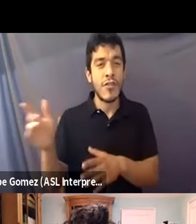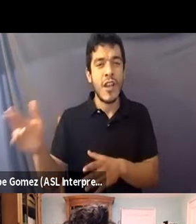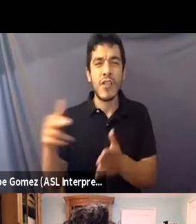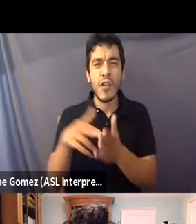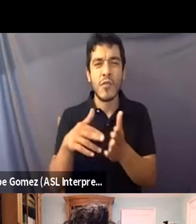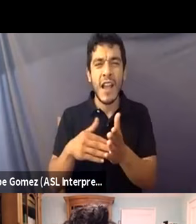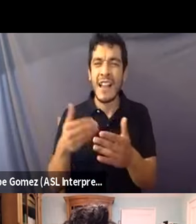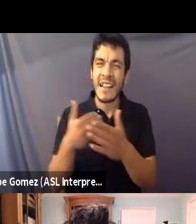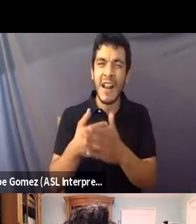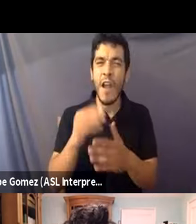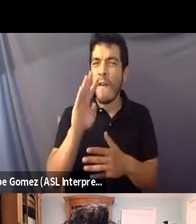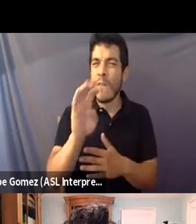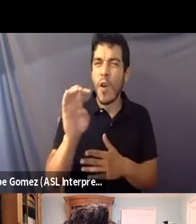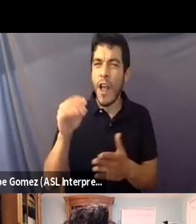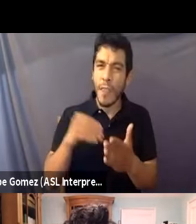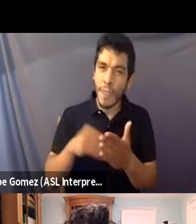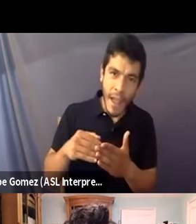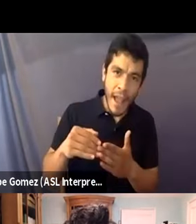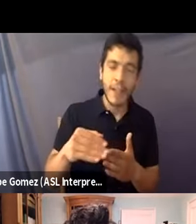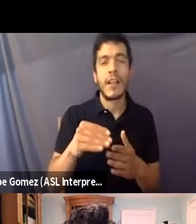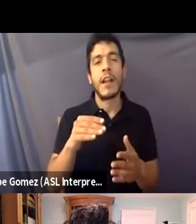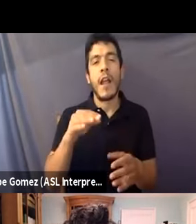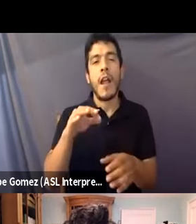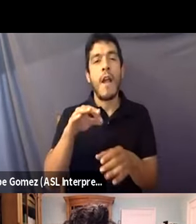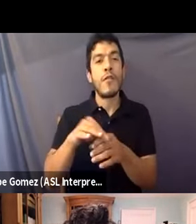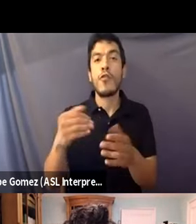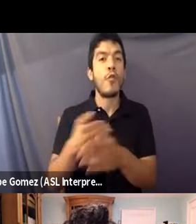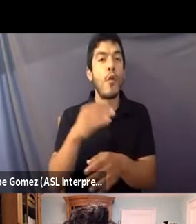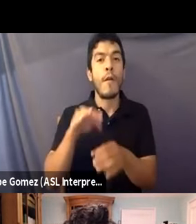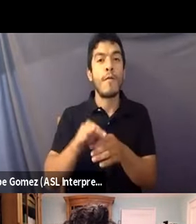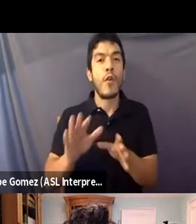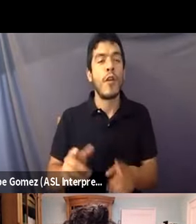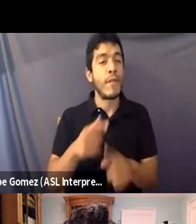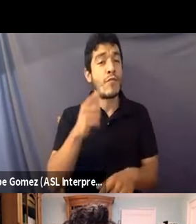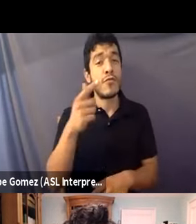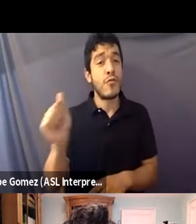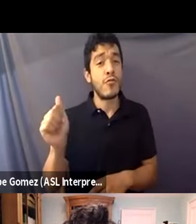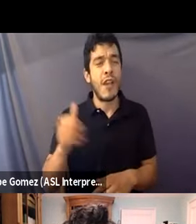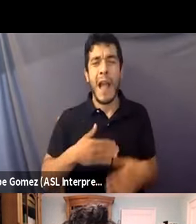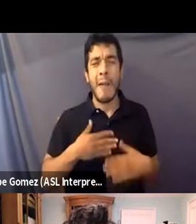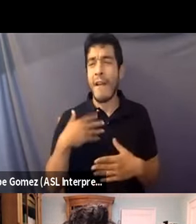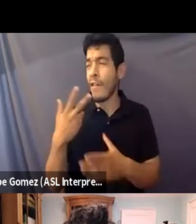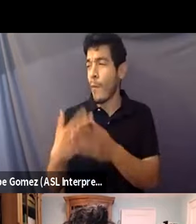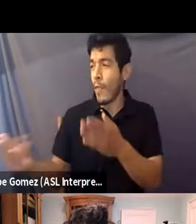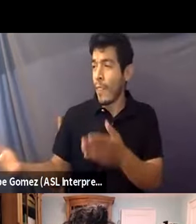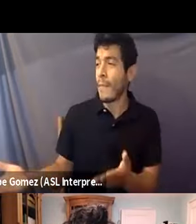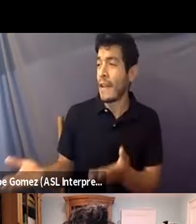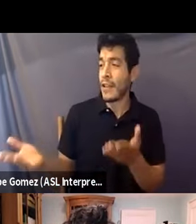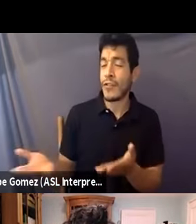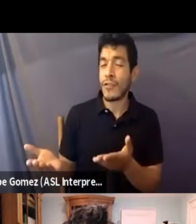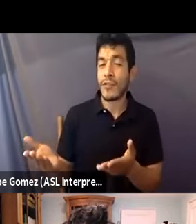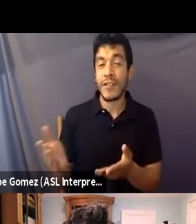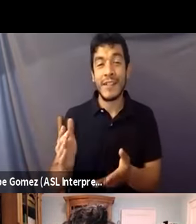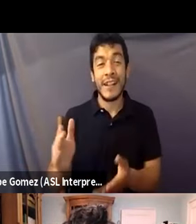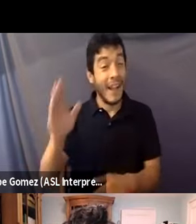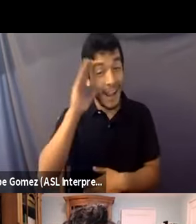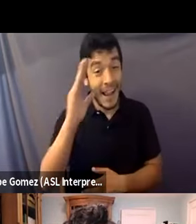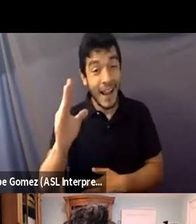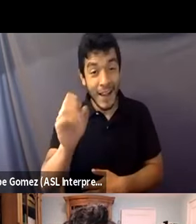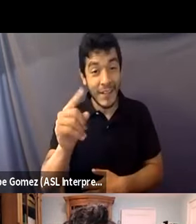,000 Georgians to vote. I'm so happy to have both of them today for this discussion. Greetings, Stephanie and